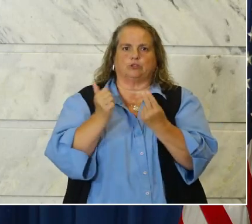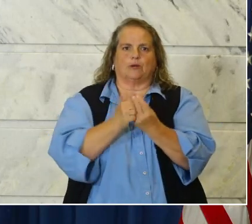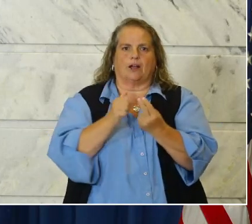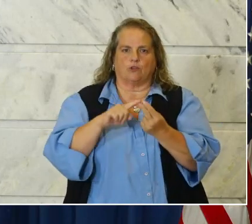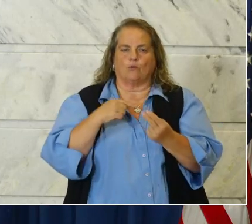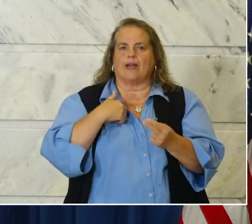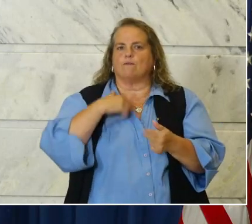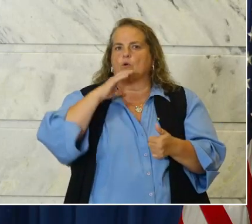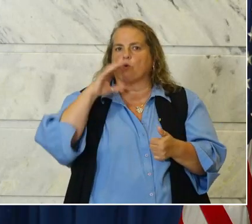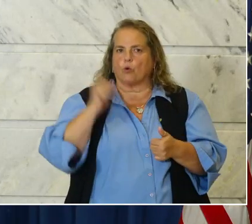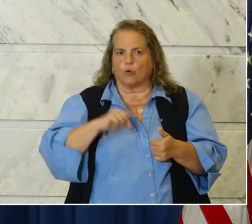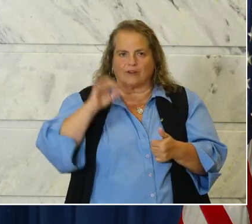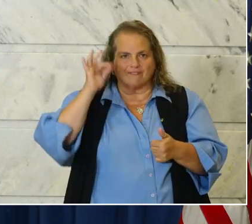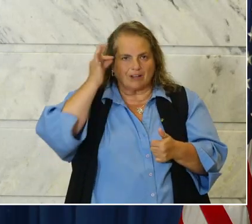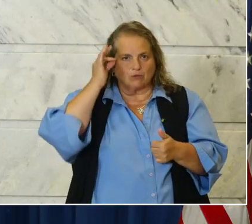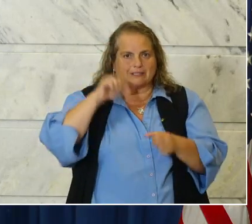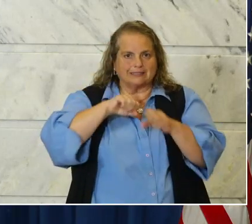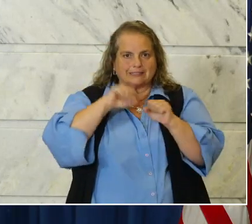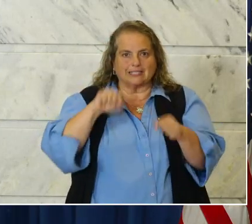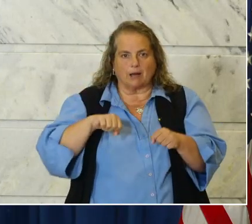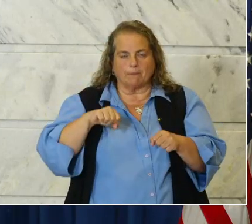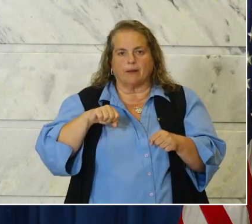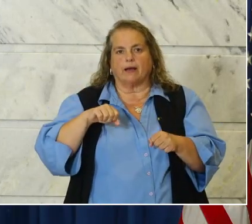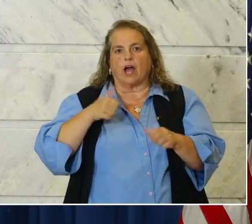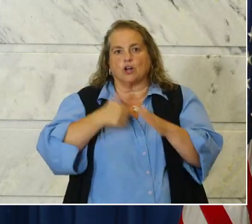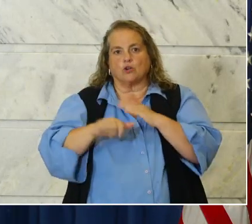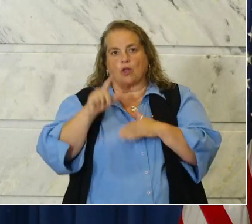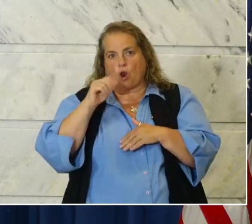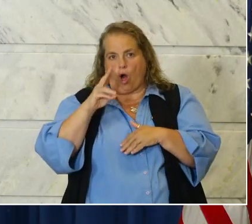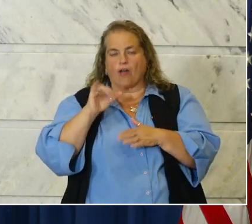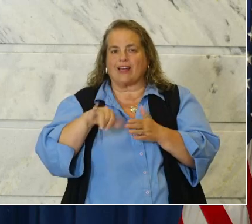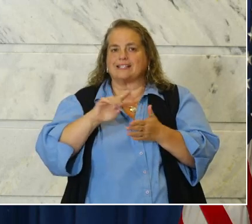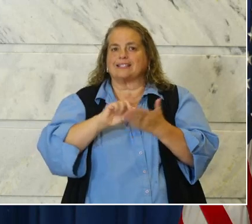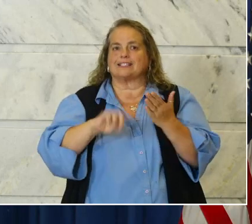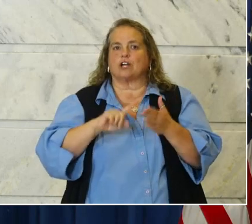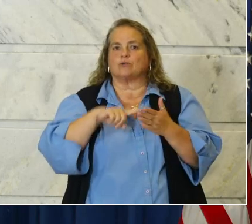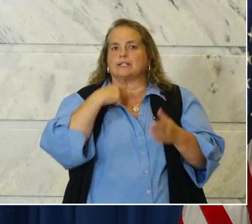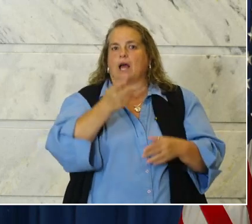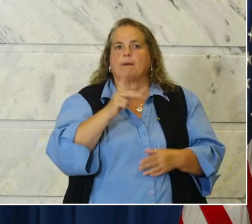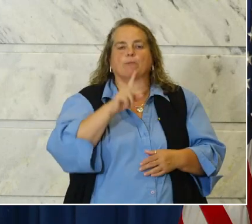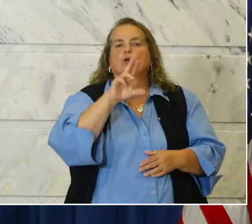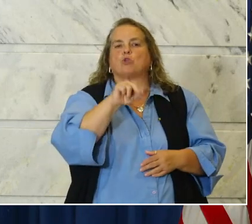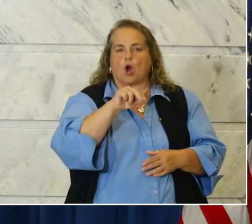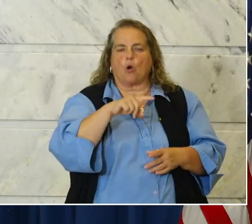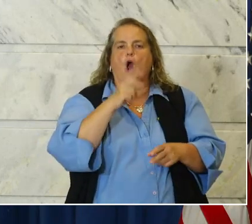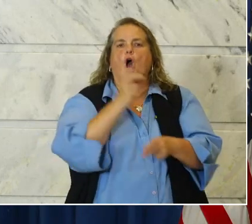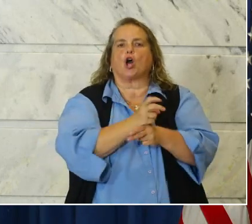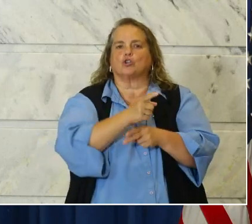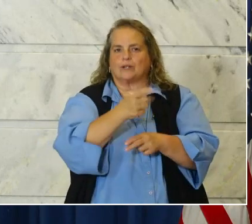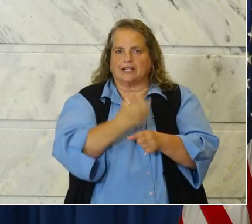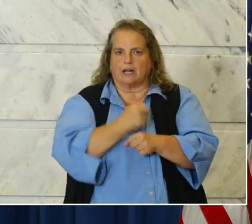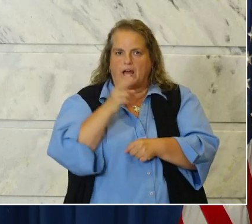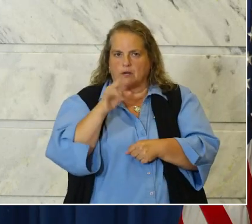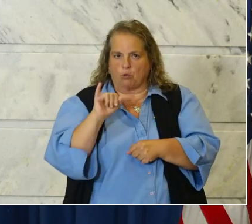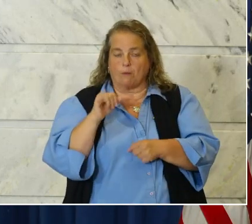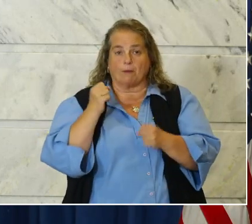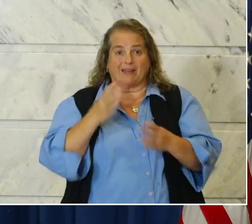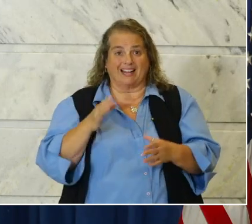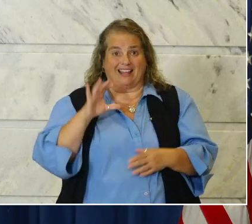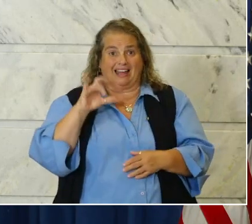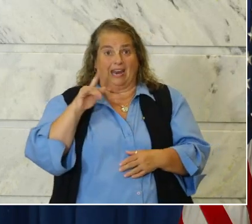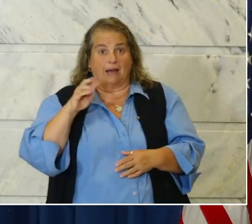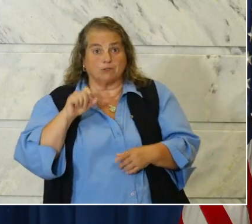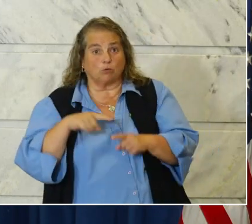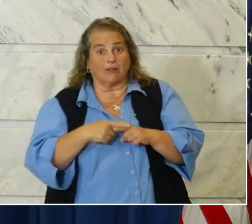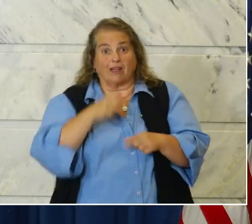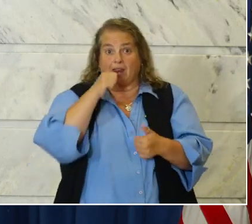both federally and state, under the law, that are designed to tell people no, to make it hard to get unemployment. I think a lot of these claims, when the